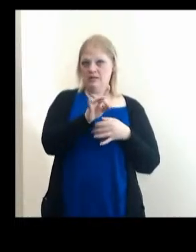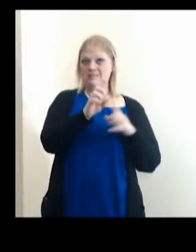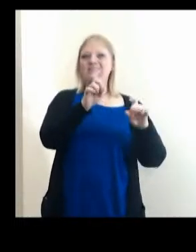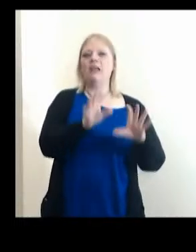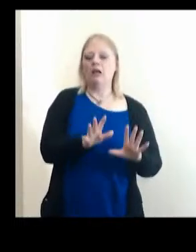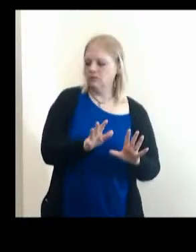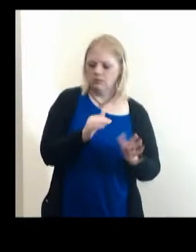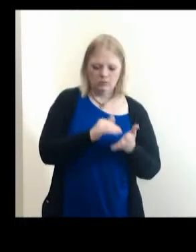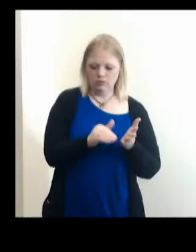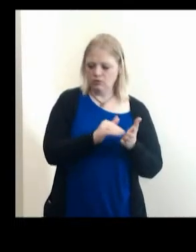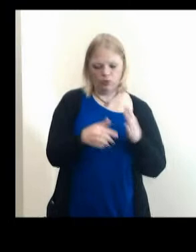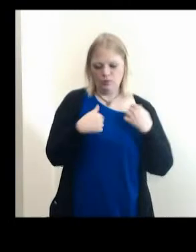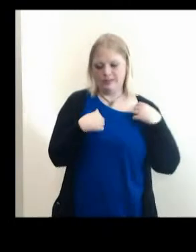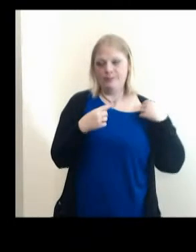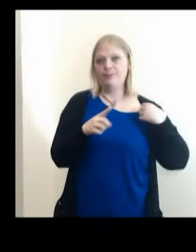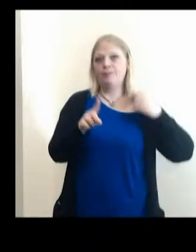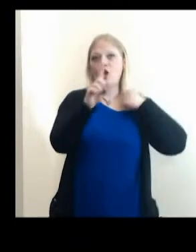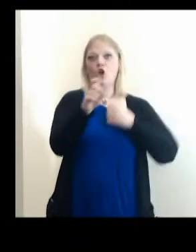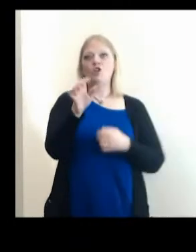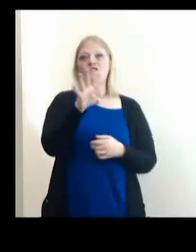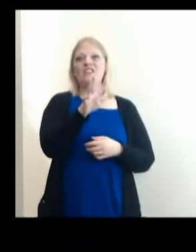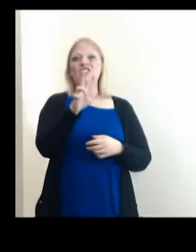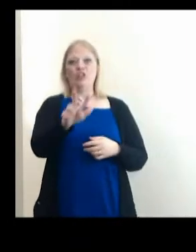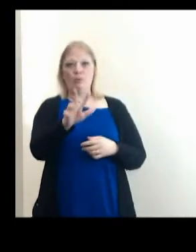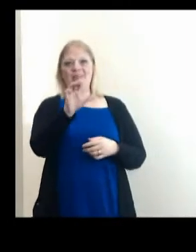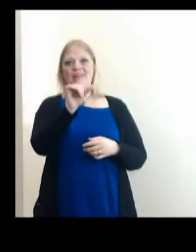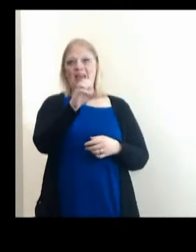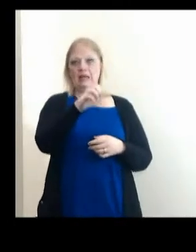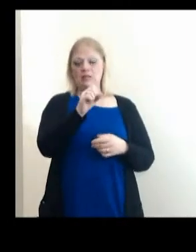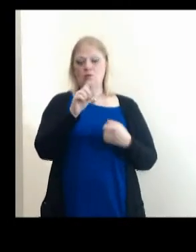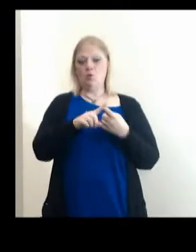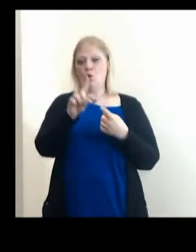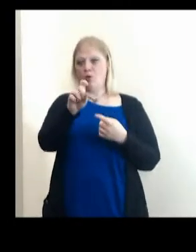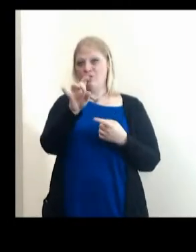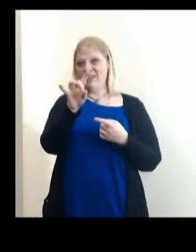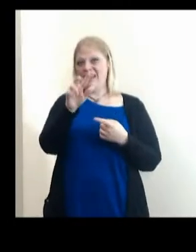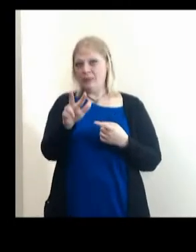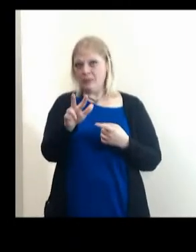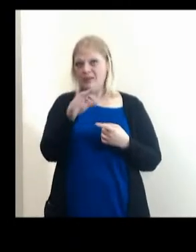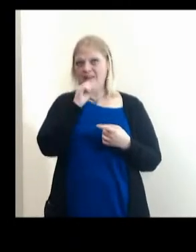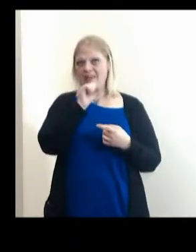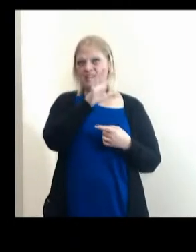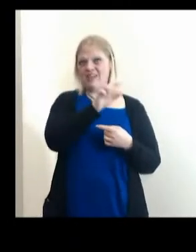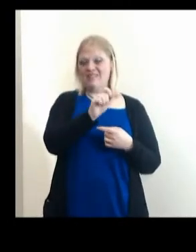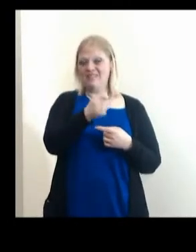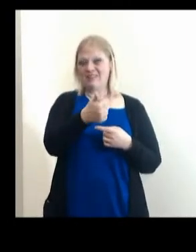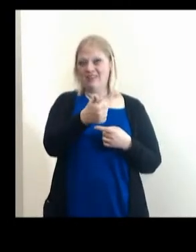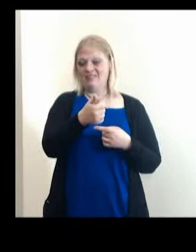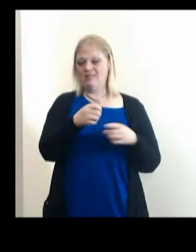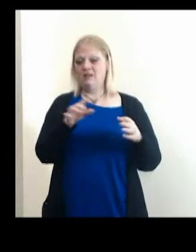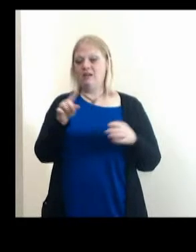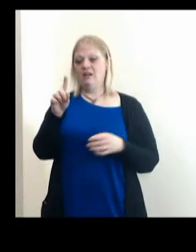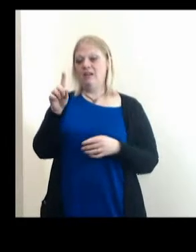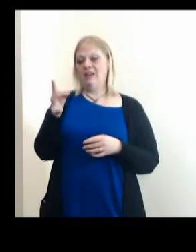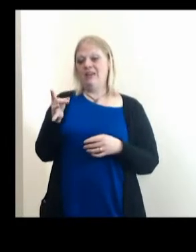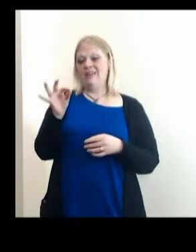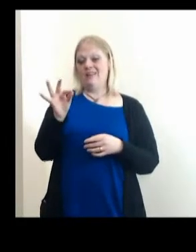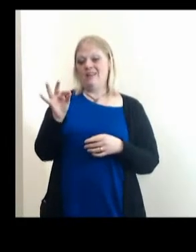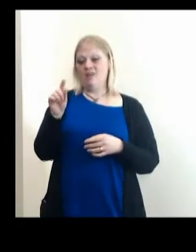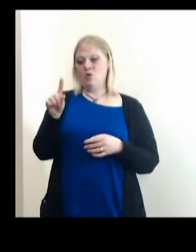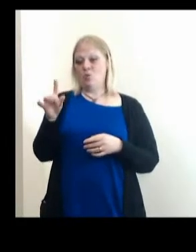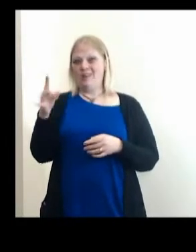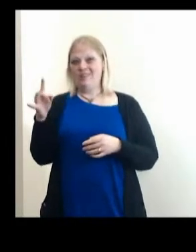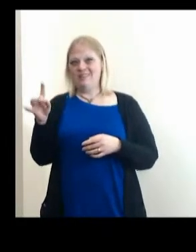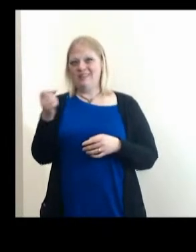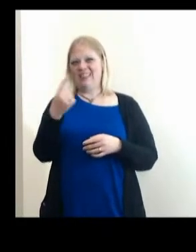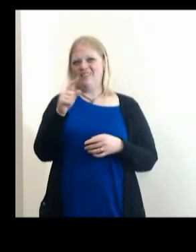tests. It went from 153 cases to 183 cases, 5 to 10, 89 to 118, and 11 to 13.